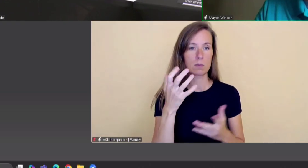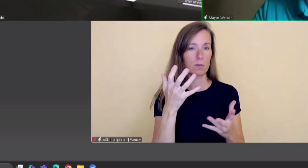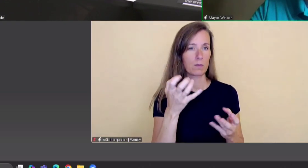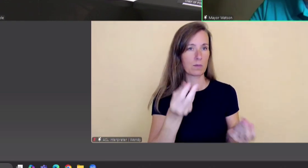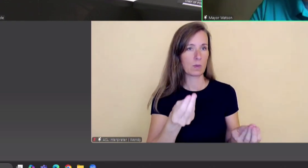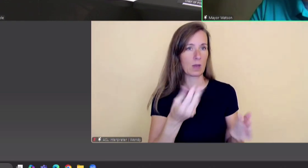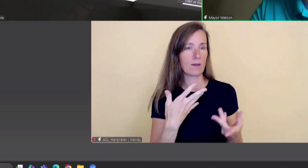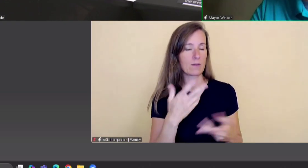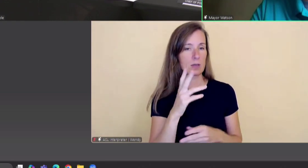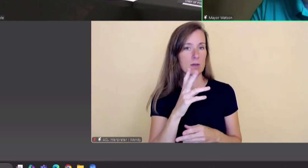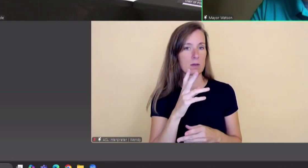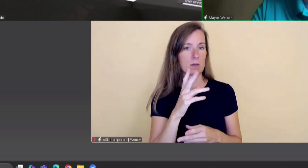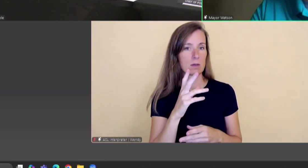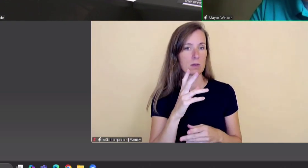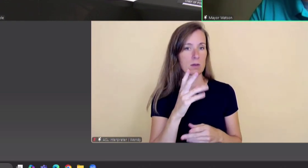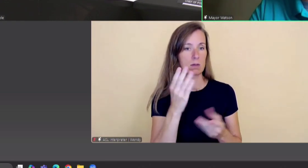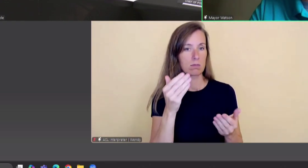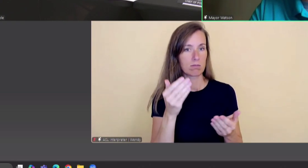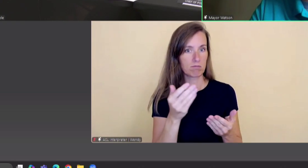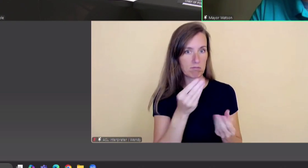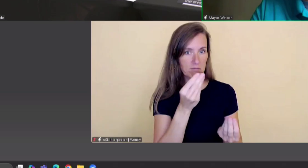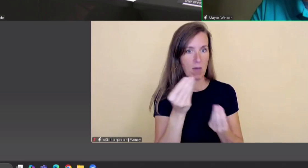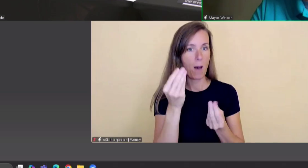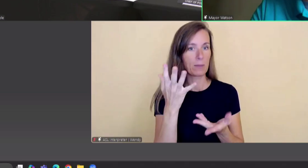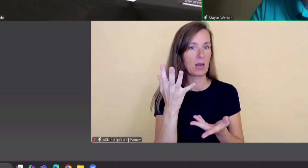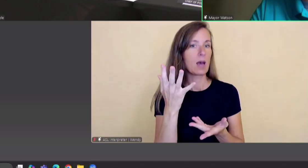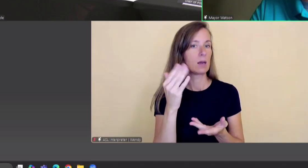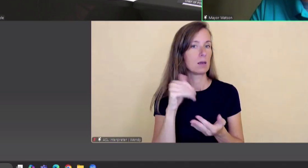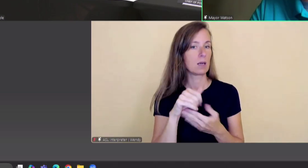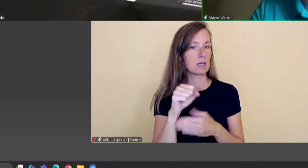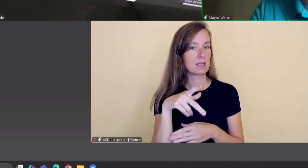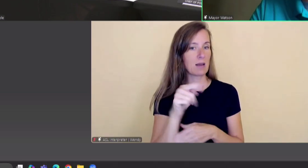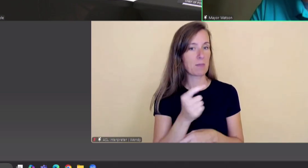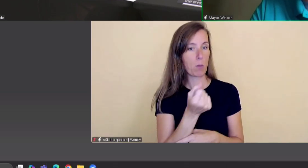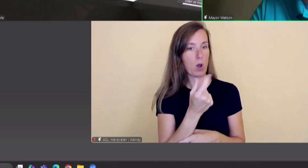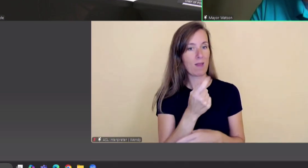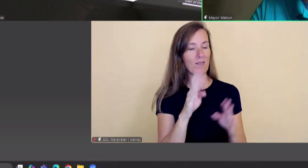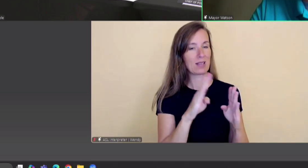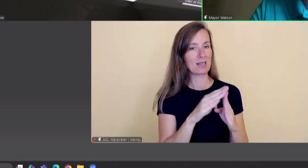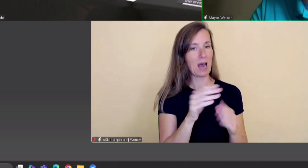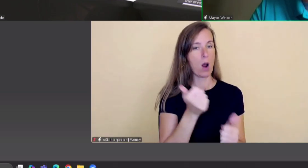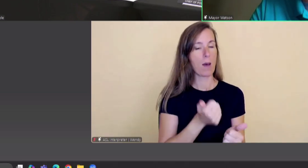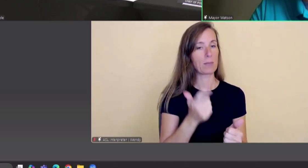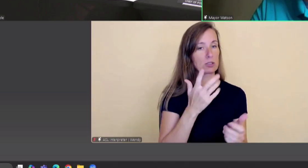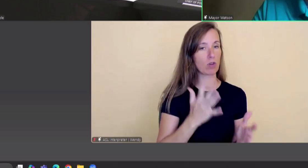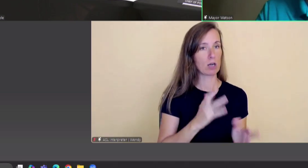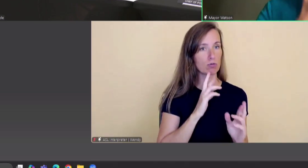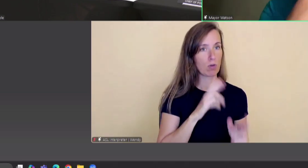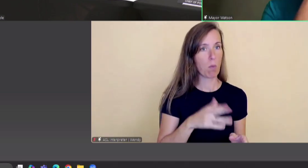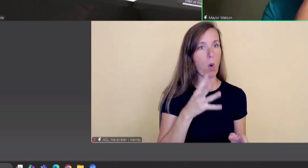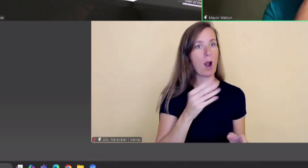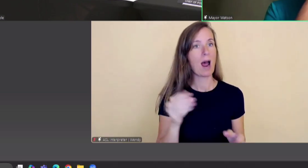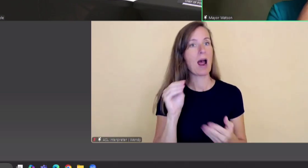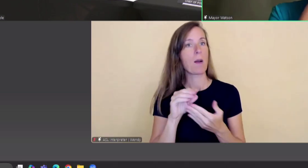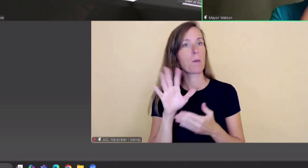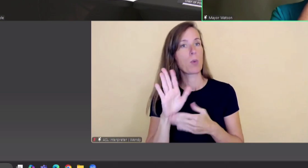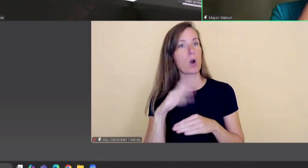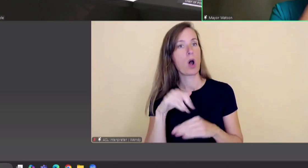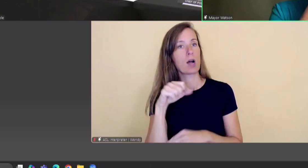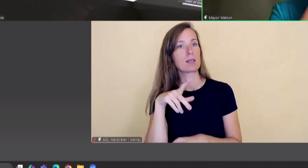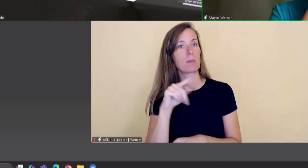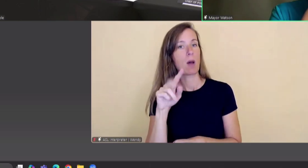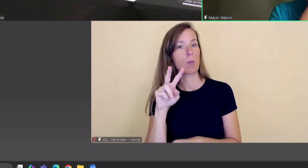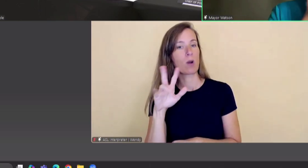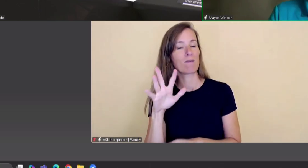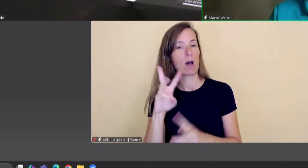in the September 11 town administrators report and/or put it on the September 25 work session? What do you